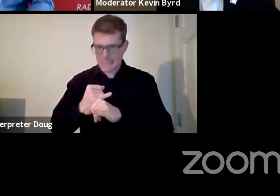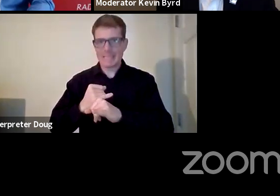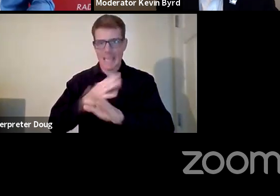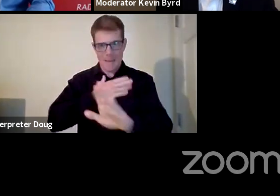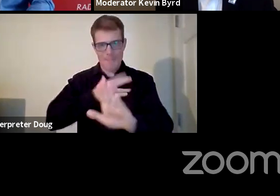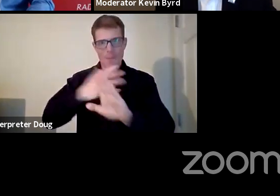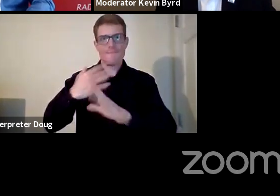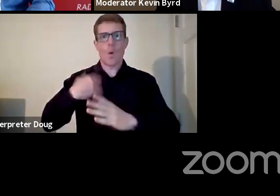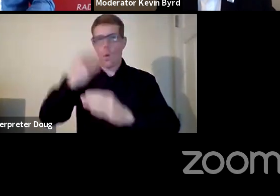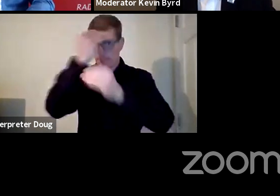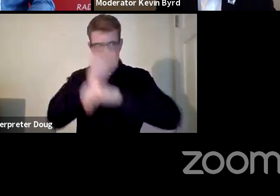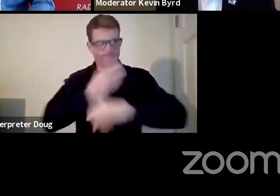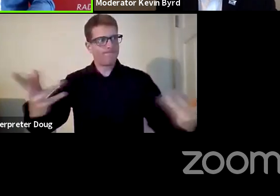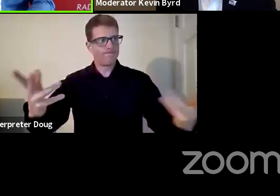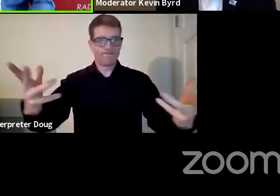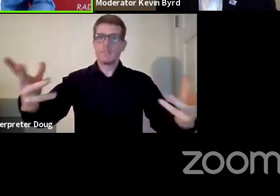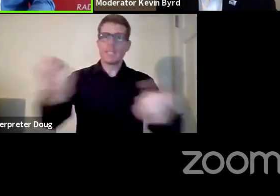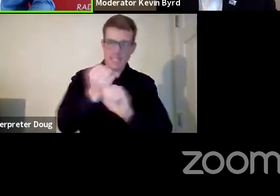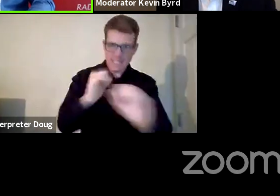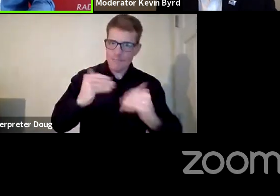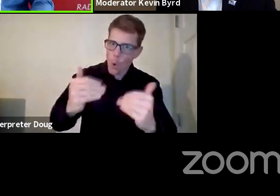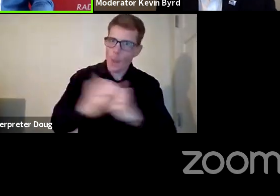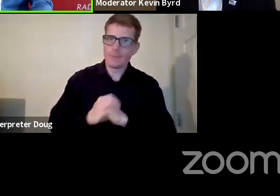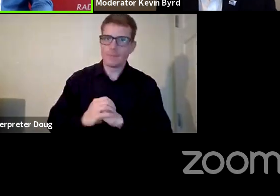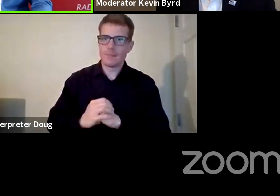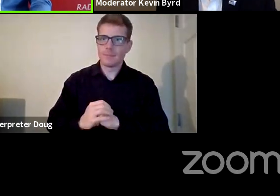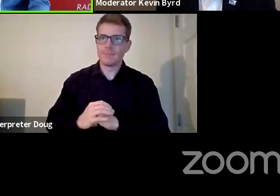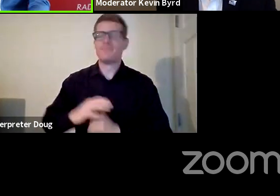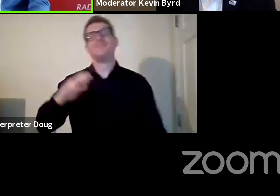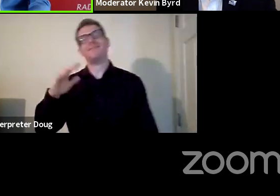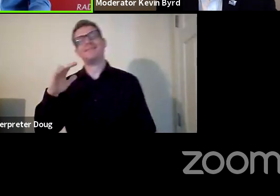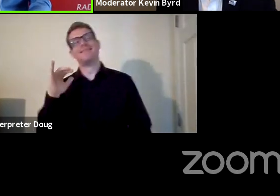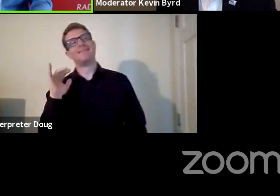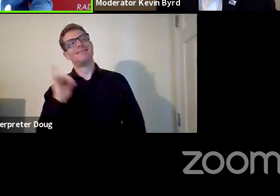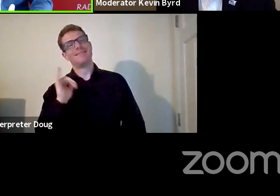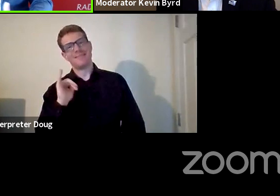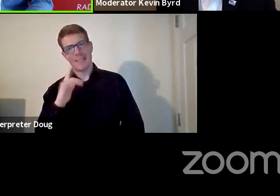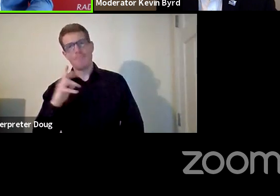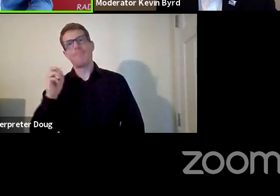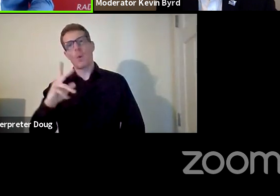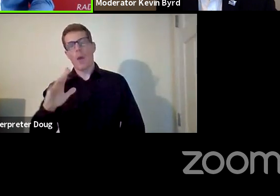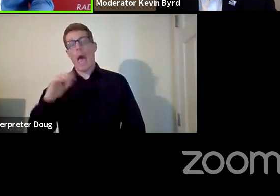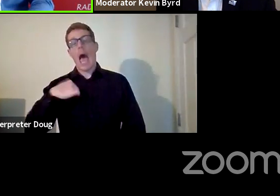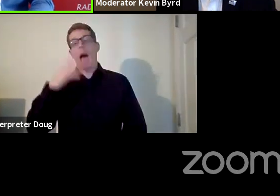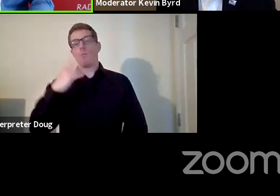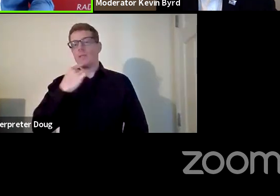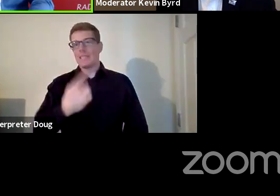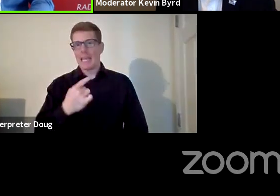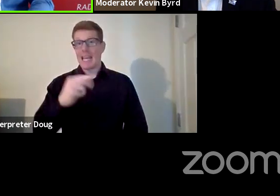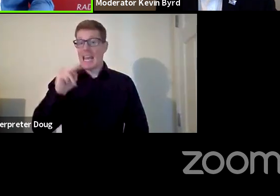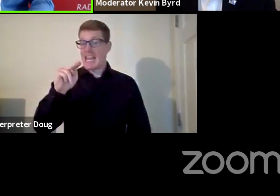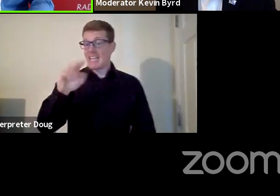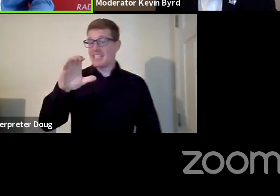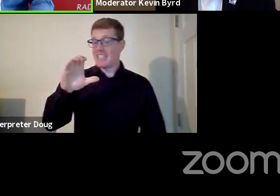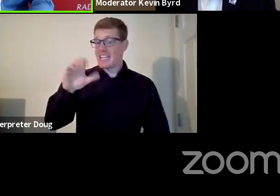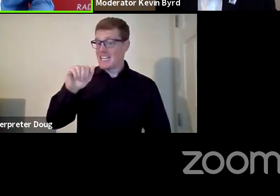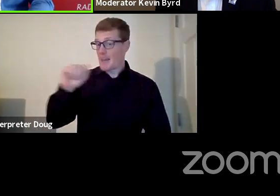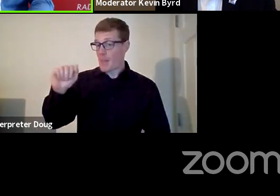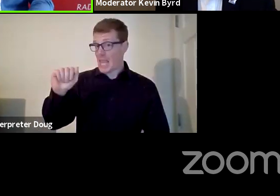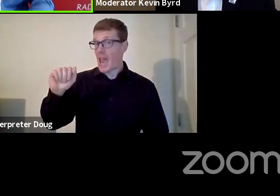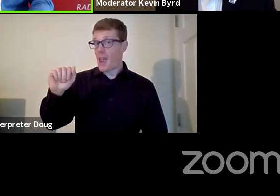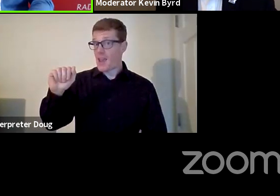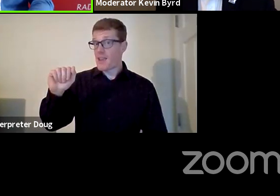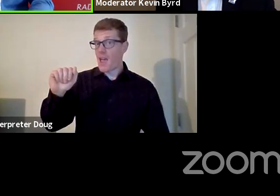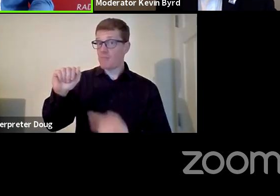me. So Kevin, I would say that the NCAA, I think they did a really great job